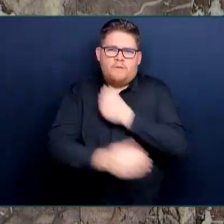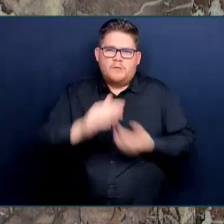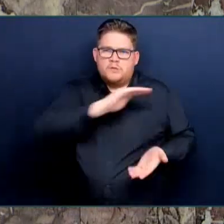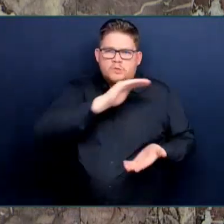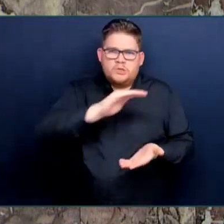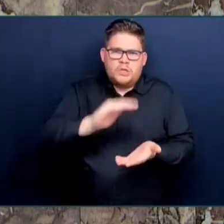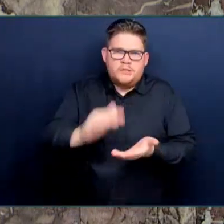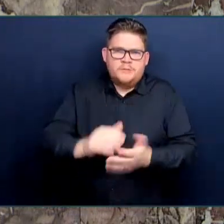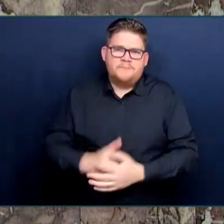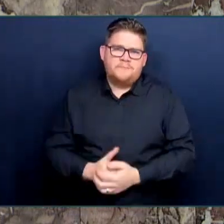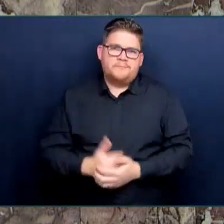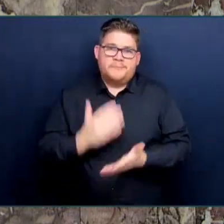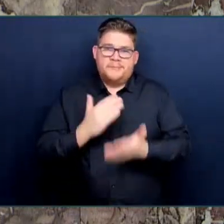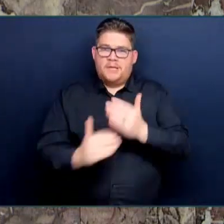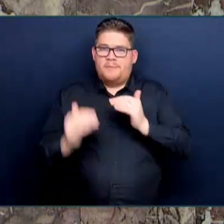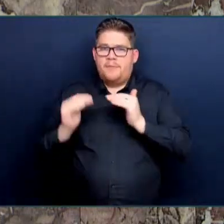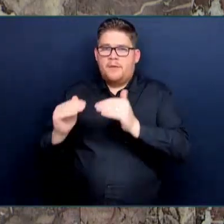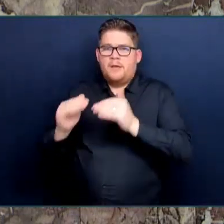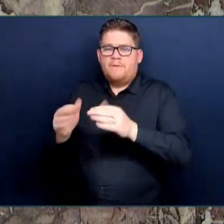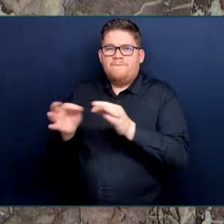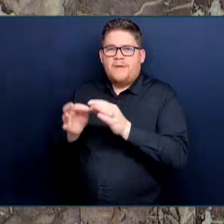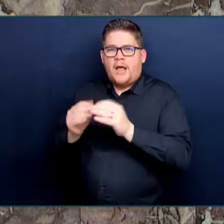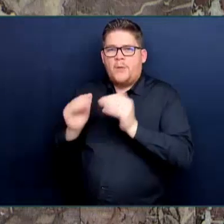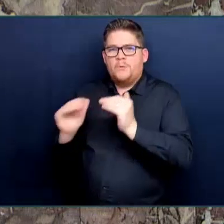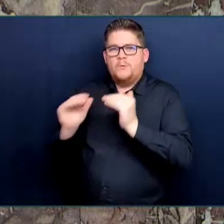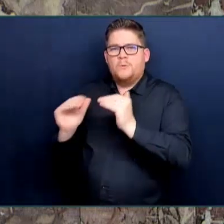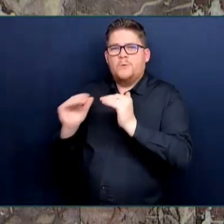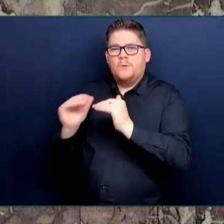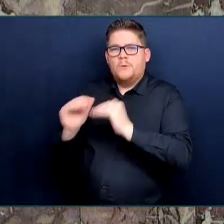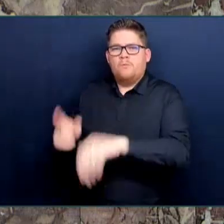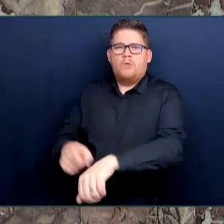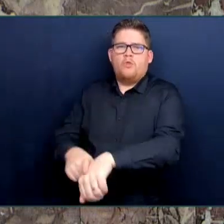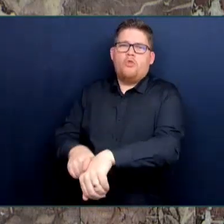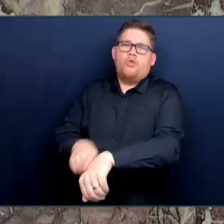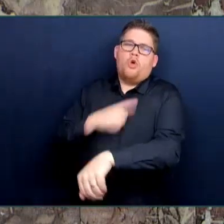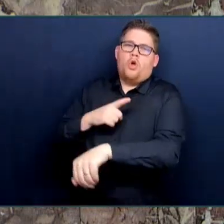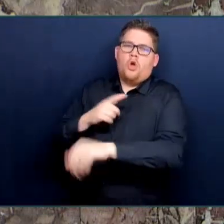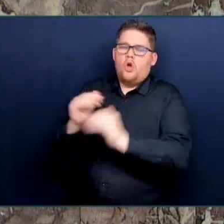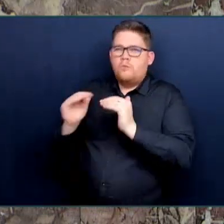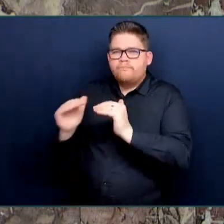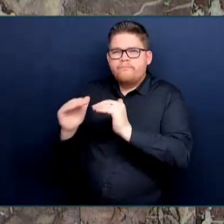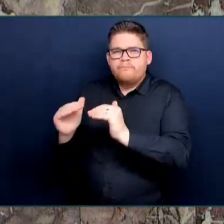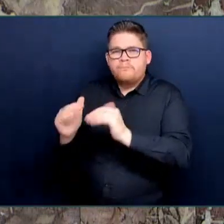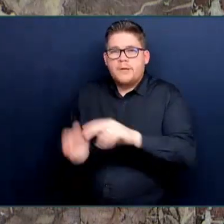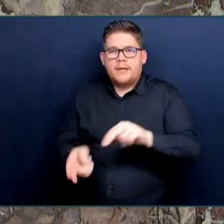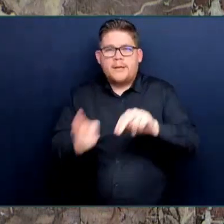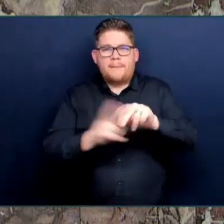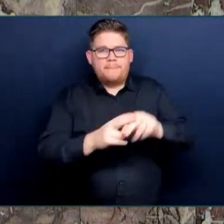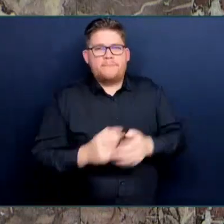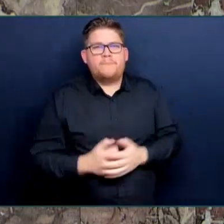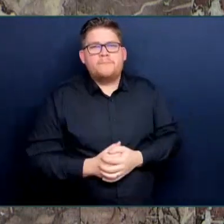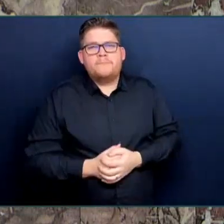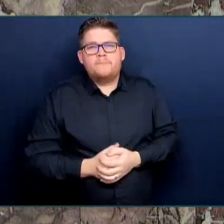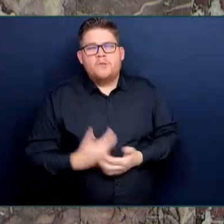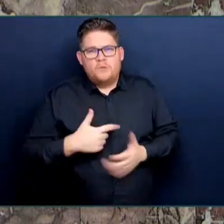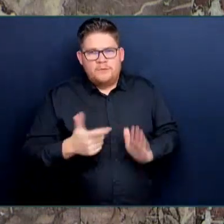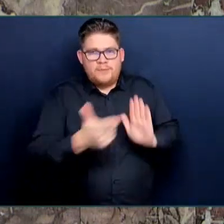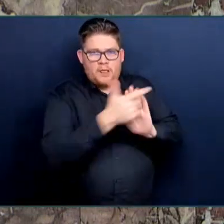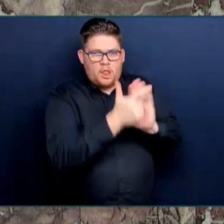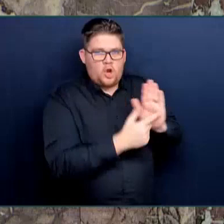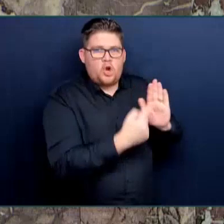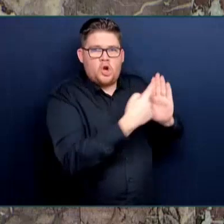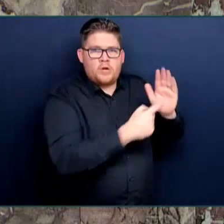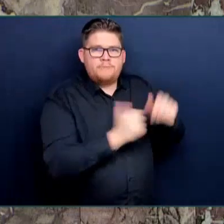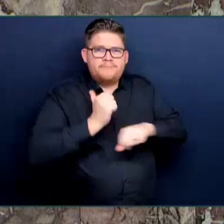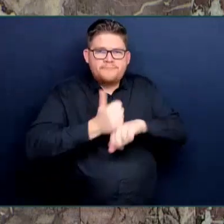for a very long time before. We have legislated poverty reduction. We have exceeded our legislated poverty